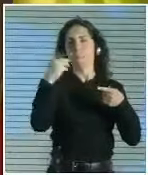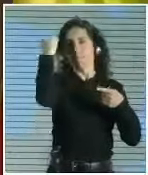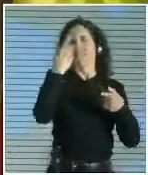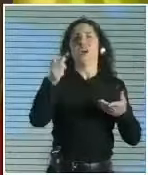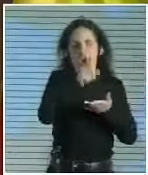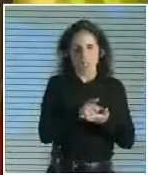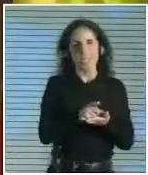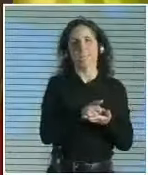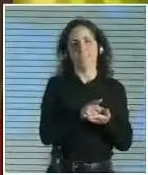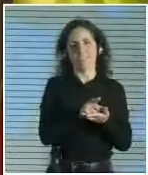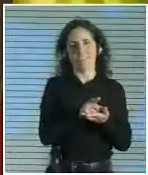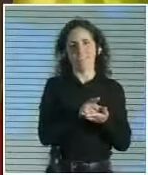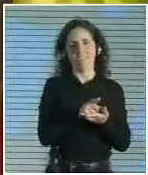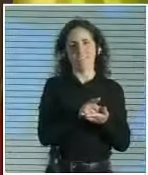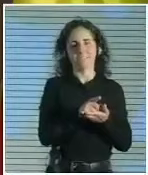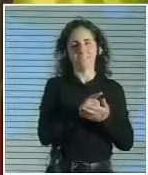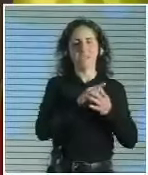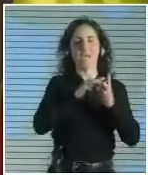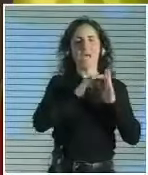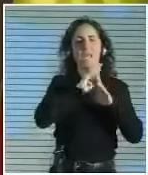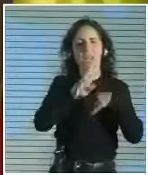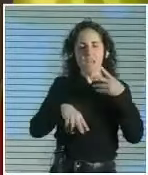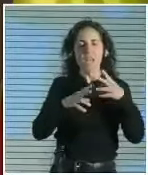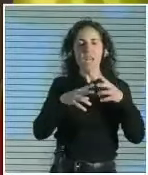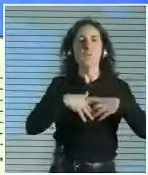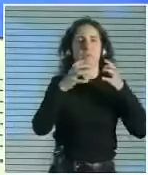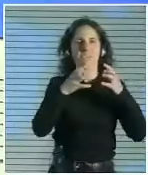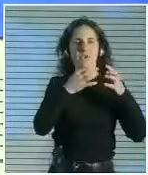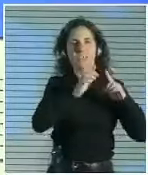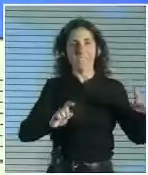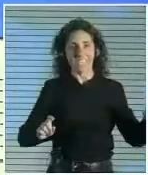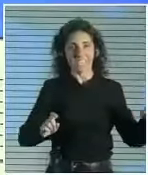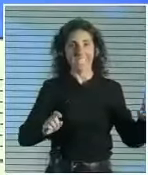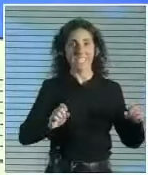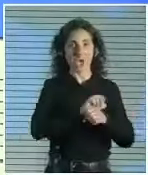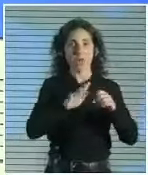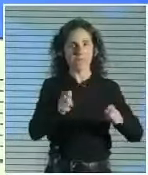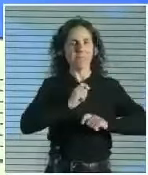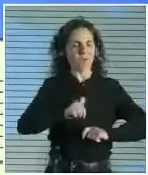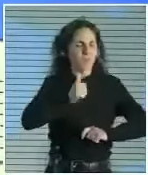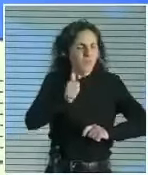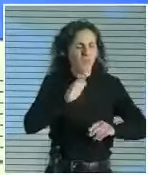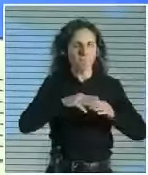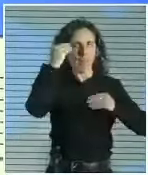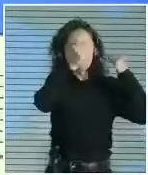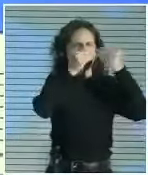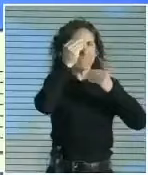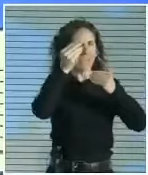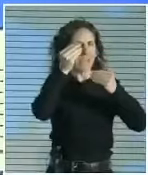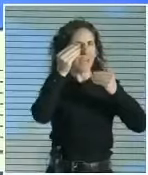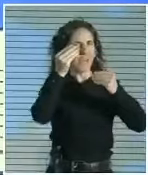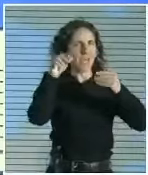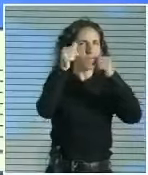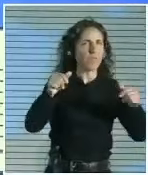COVID crisis gives all of you an opportunity to rethink your own business models.